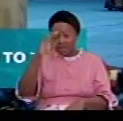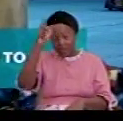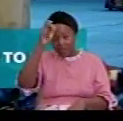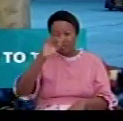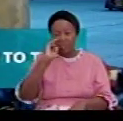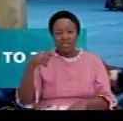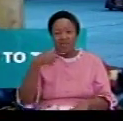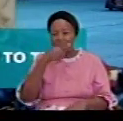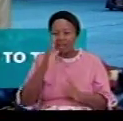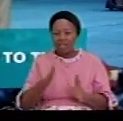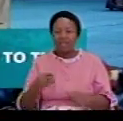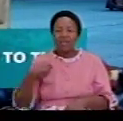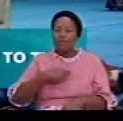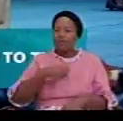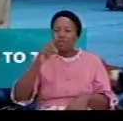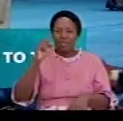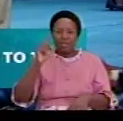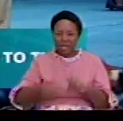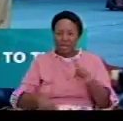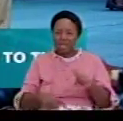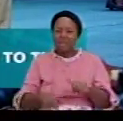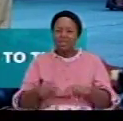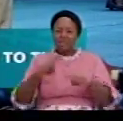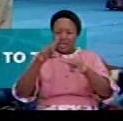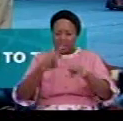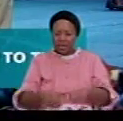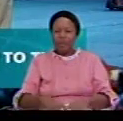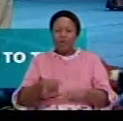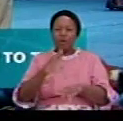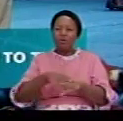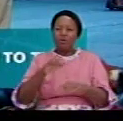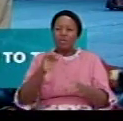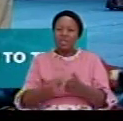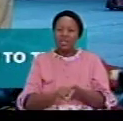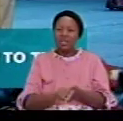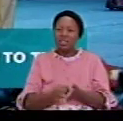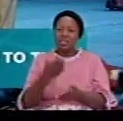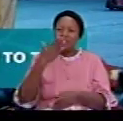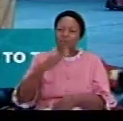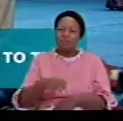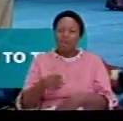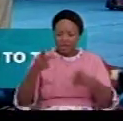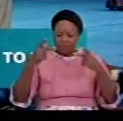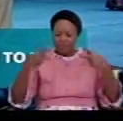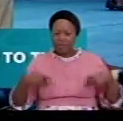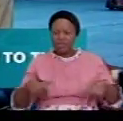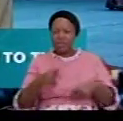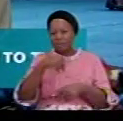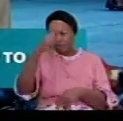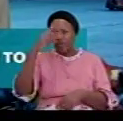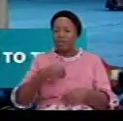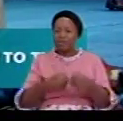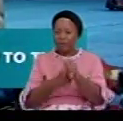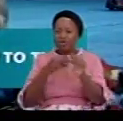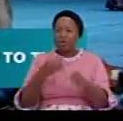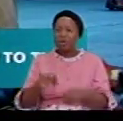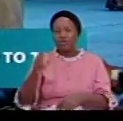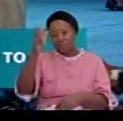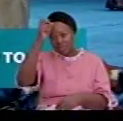We cannot trust the fetish priest. He's a follower of Satan. He is a liar